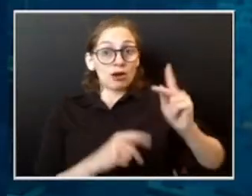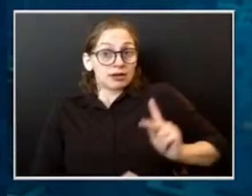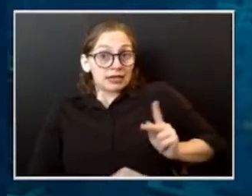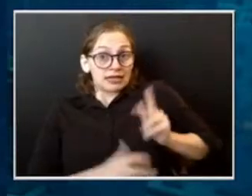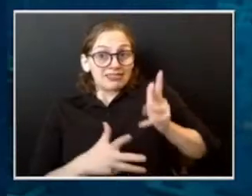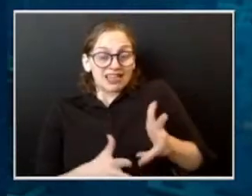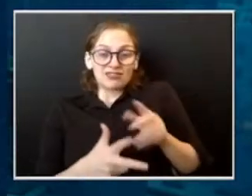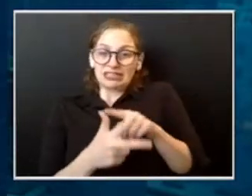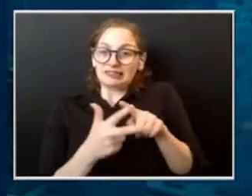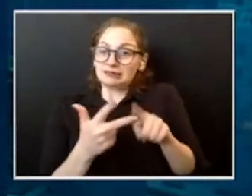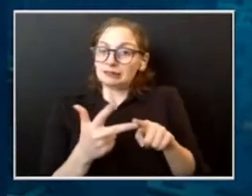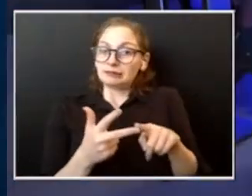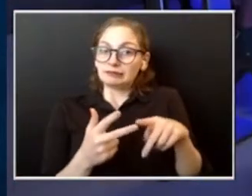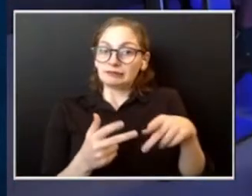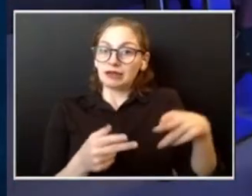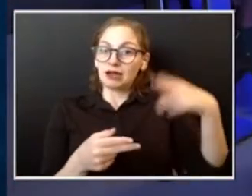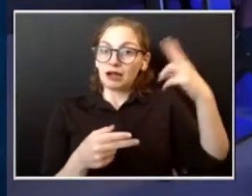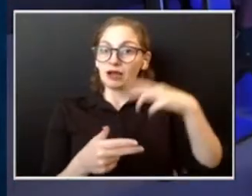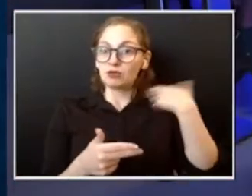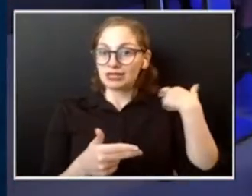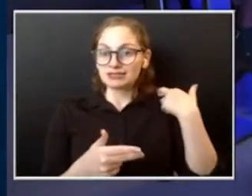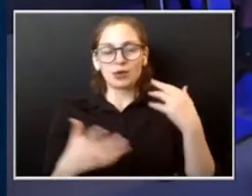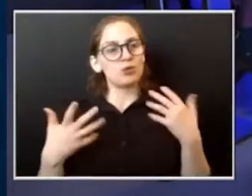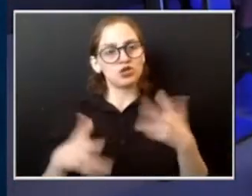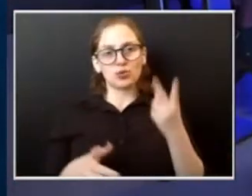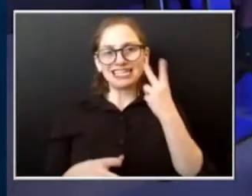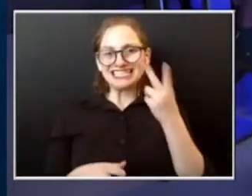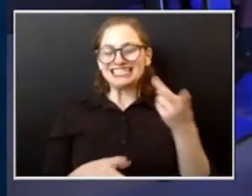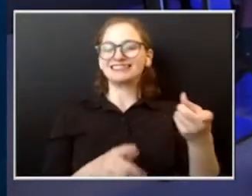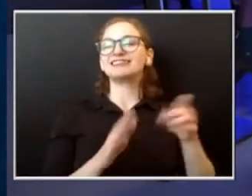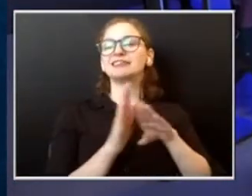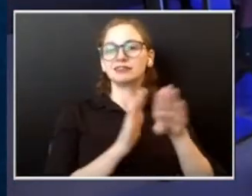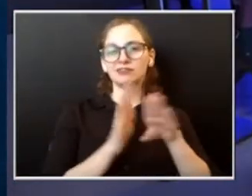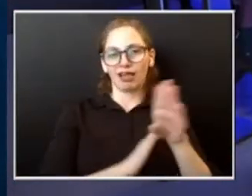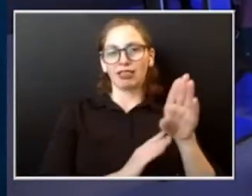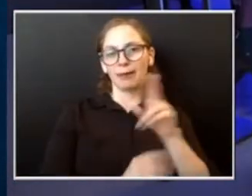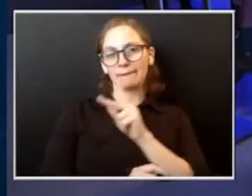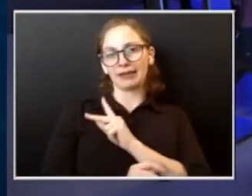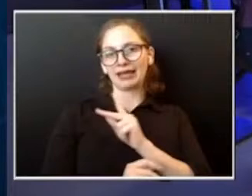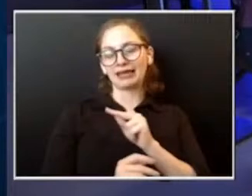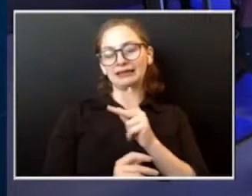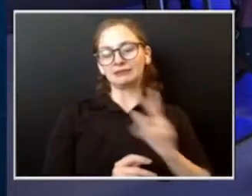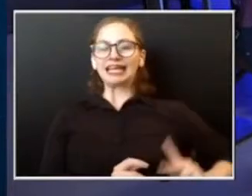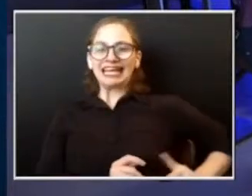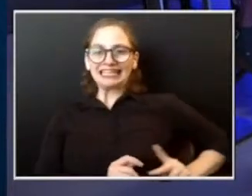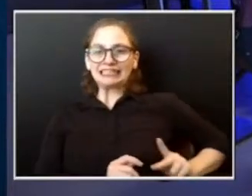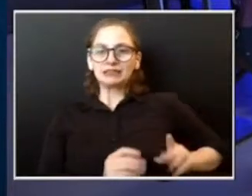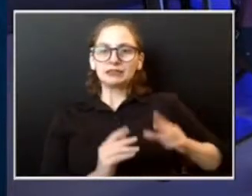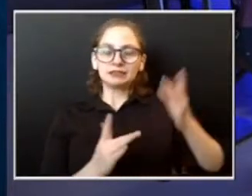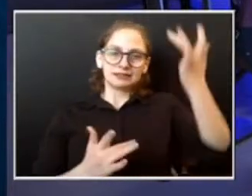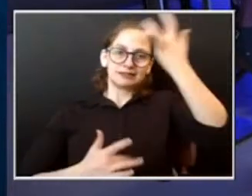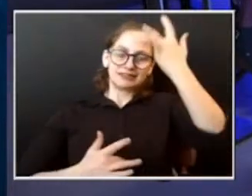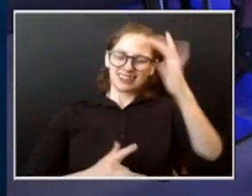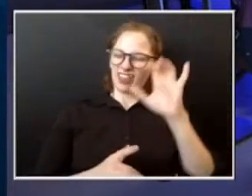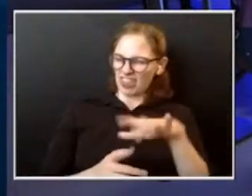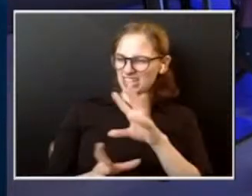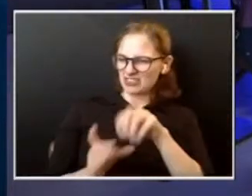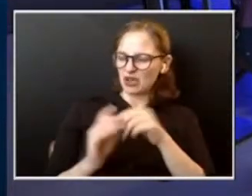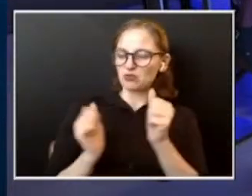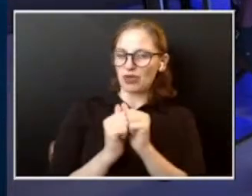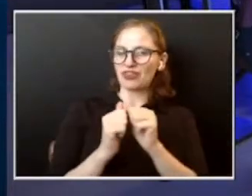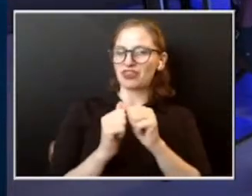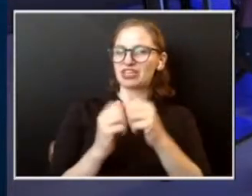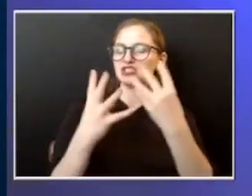Cindy's kidney disease if she has that. And I think that's part of the screening process to make sure she's in good health regarding all those things up front. Absolutely. So far, clear sailing for